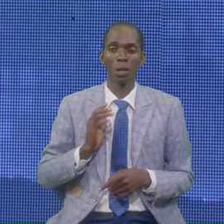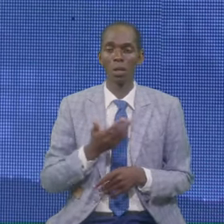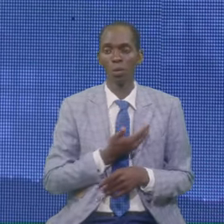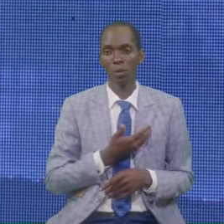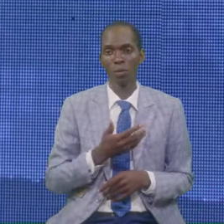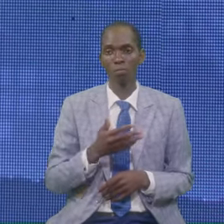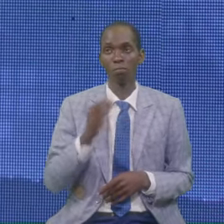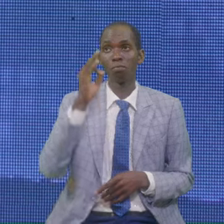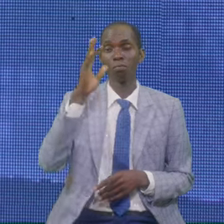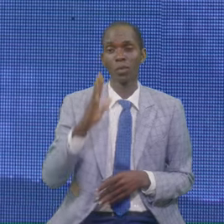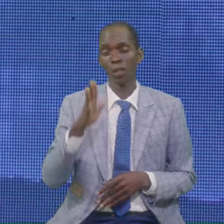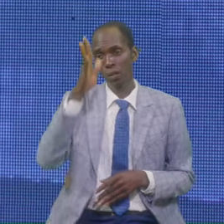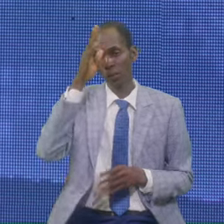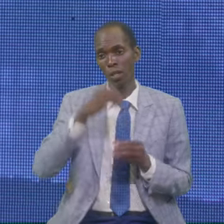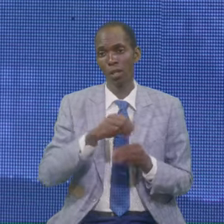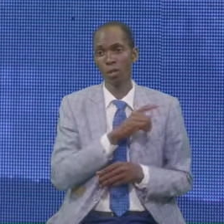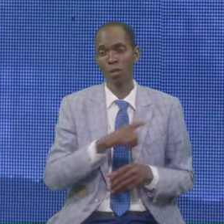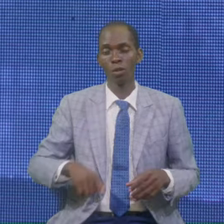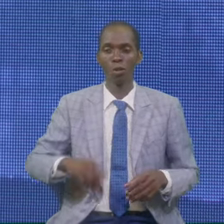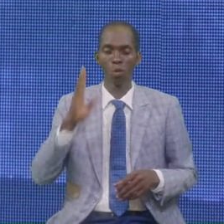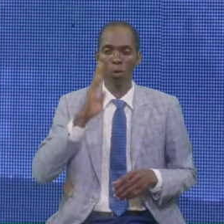you join this special banquet.